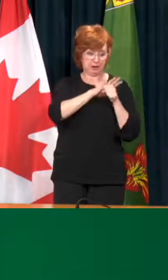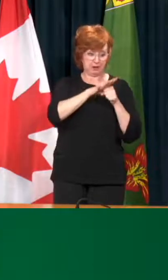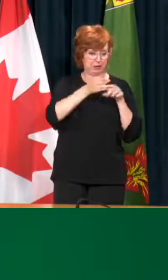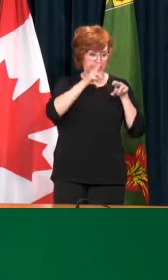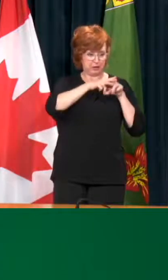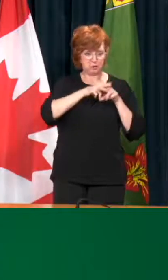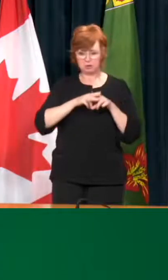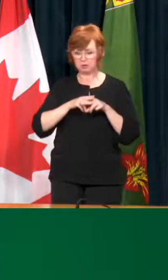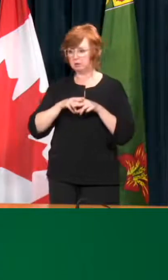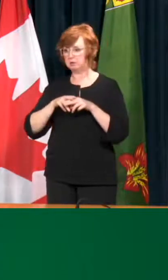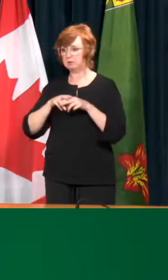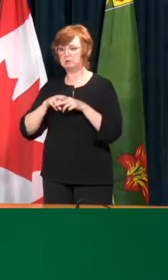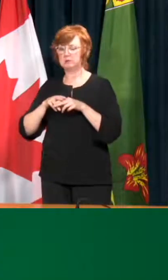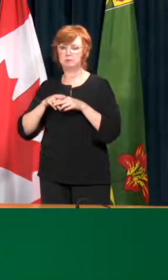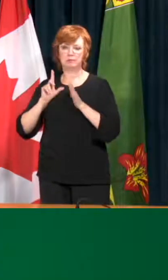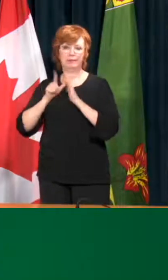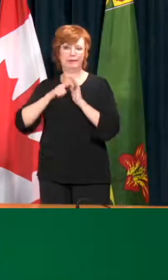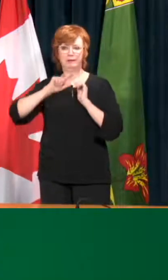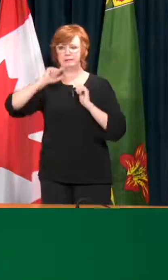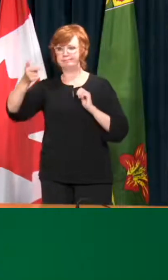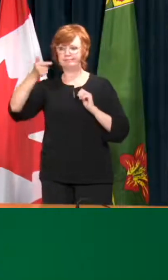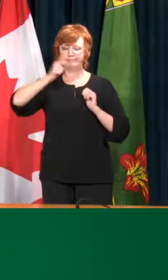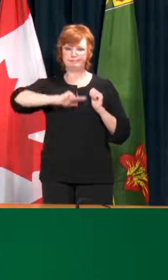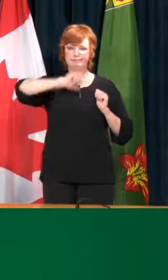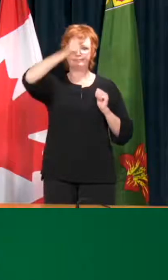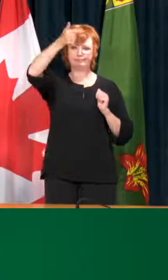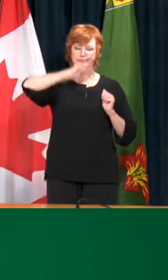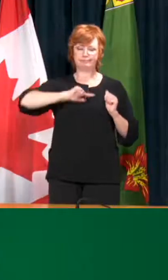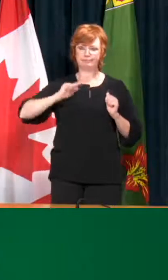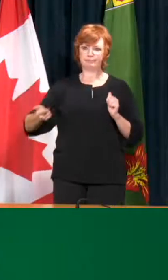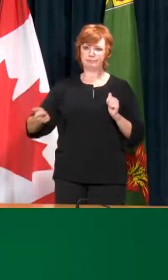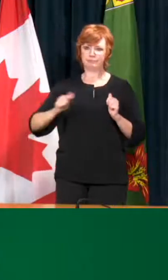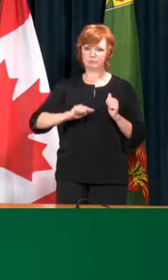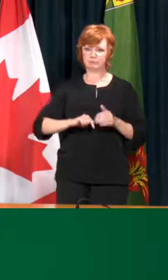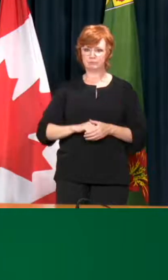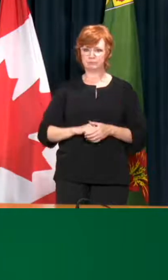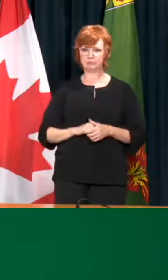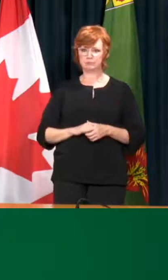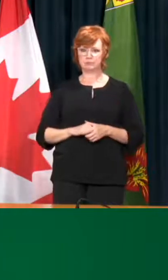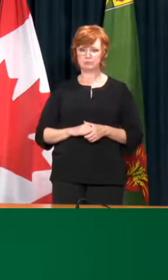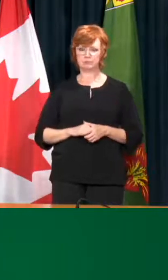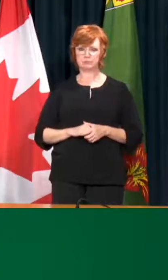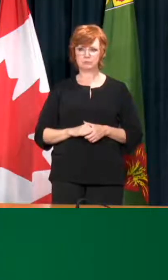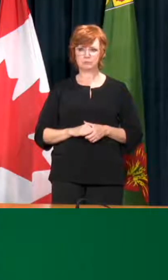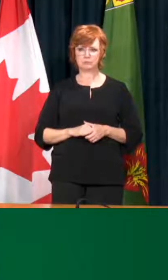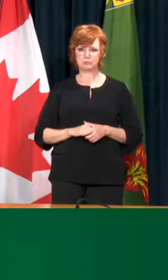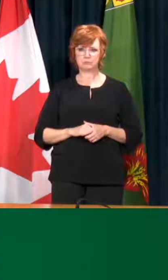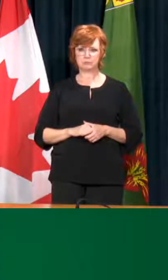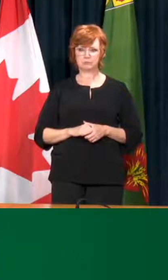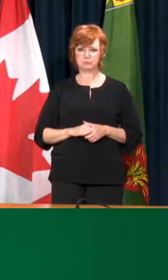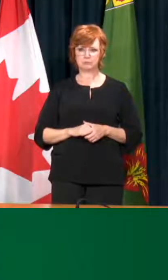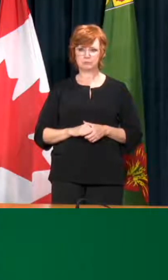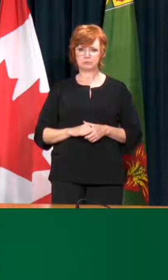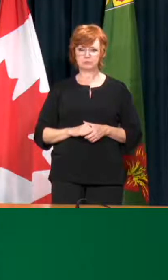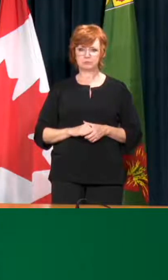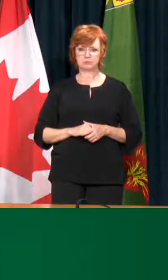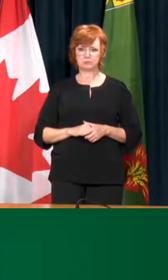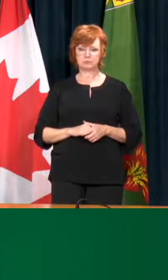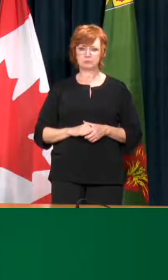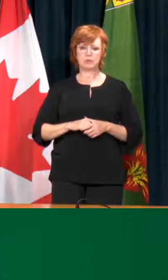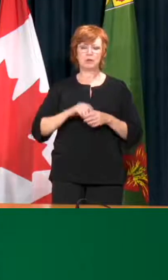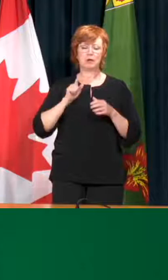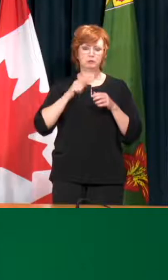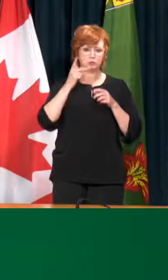focus will be there just to make sure that everything is fine, or if there's some increase, just appropriate precautions are ramped